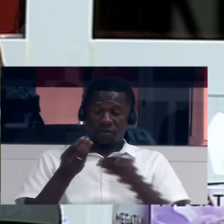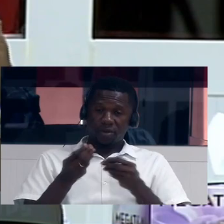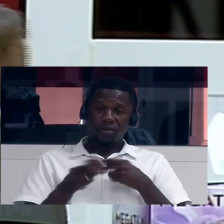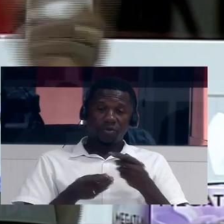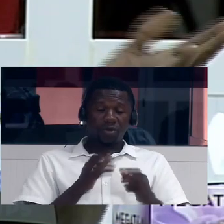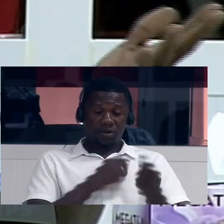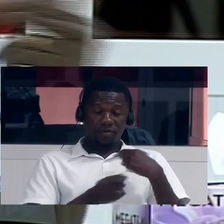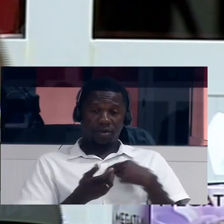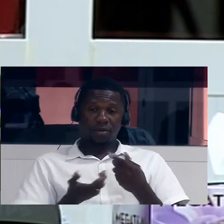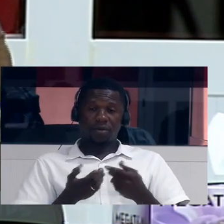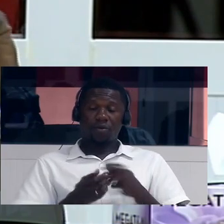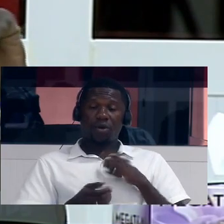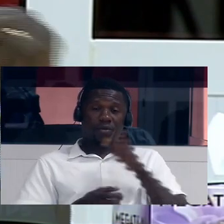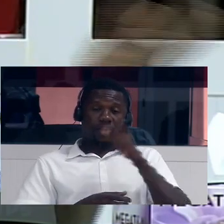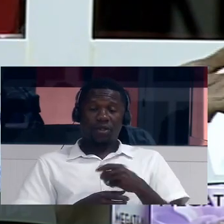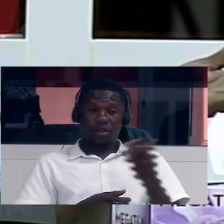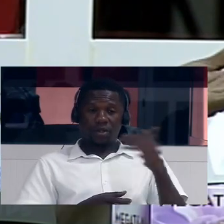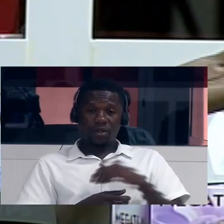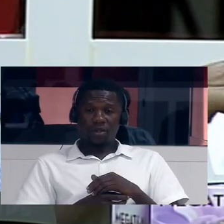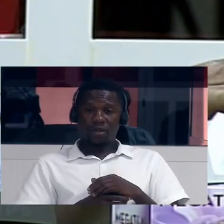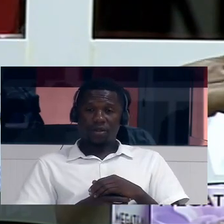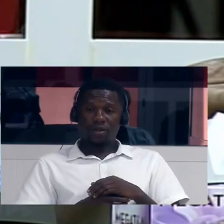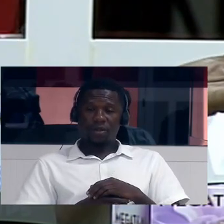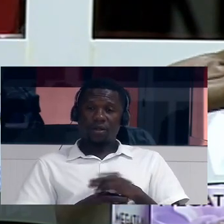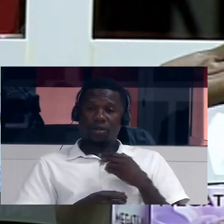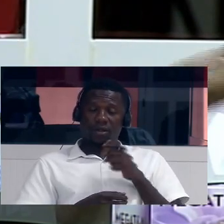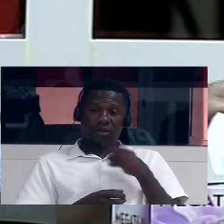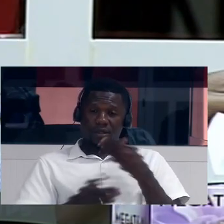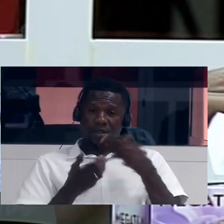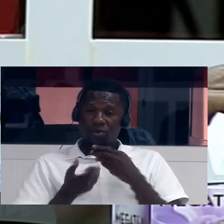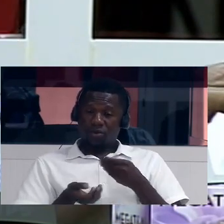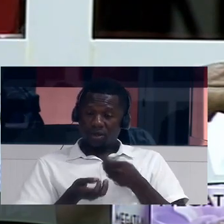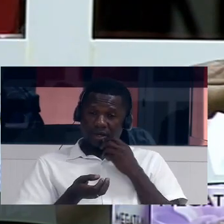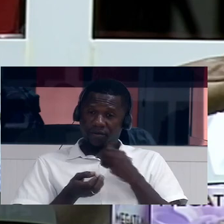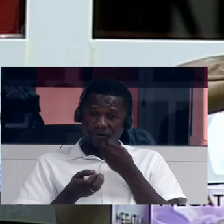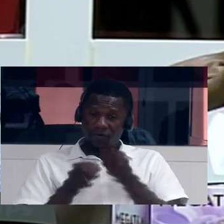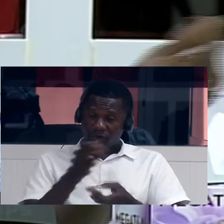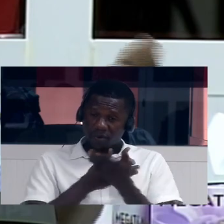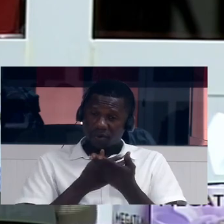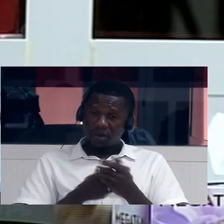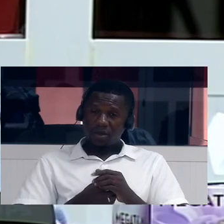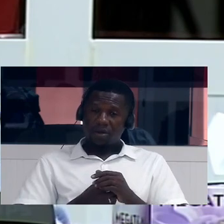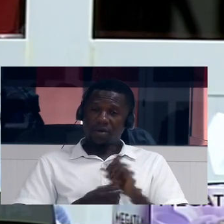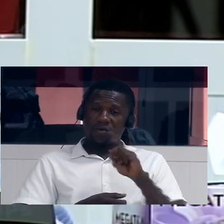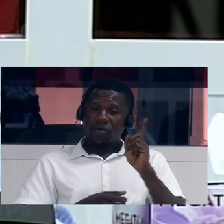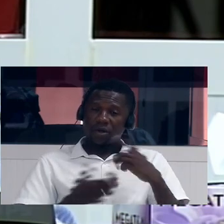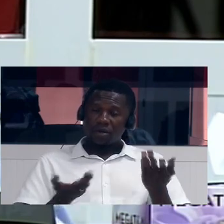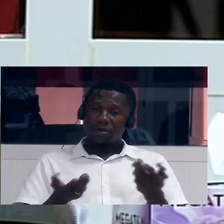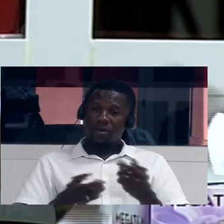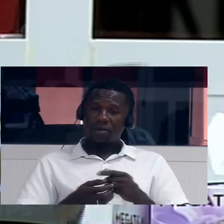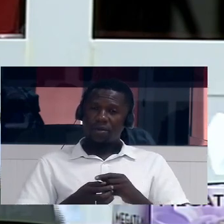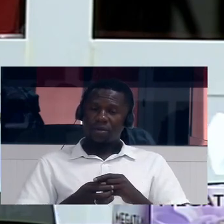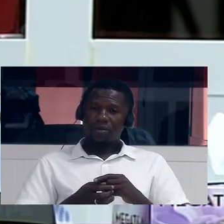office." And when the person came, I said, "You are an informant? For what?" He said, "To be spying on the